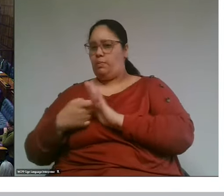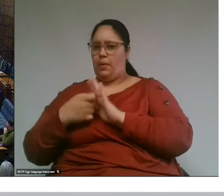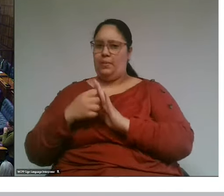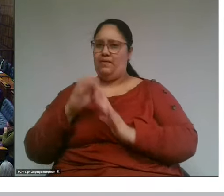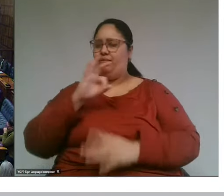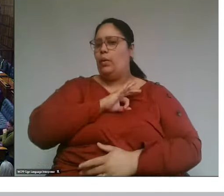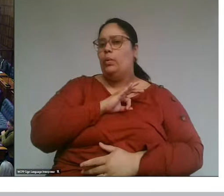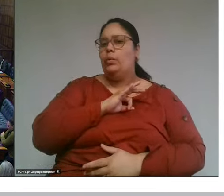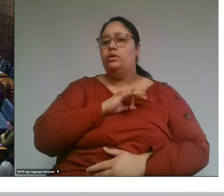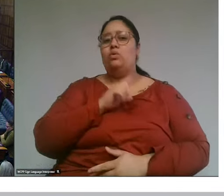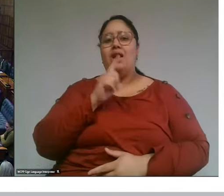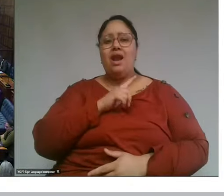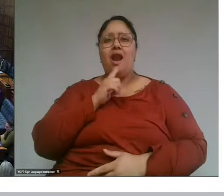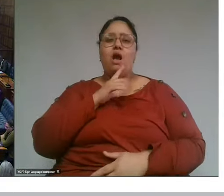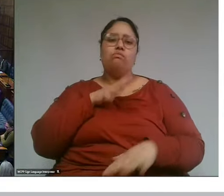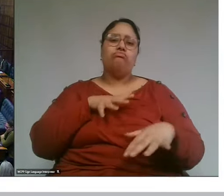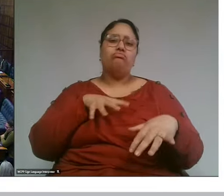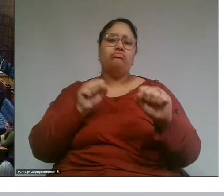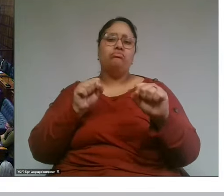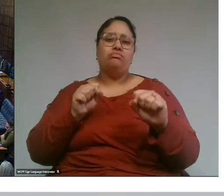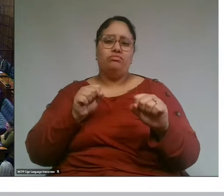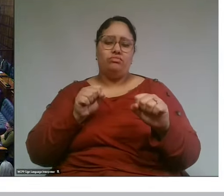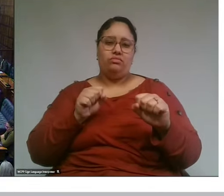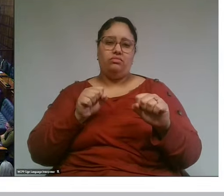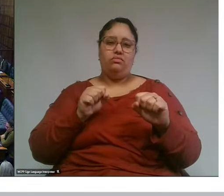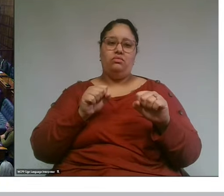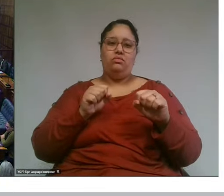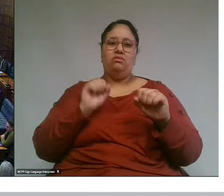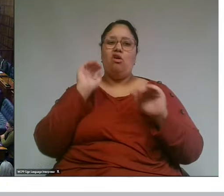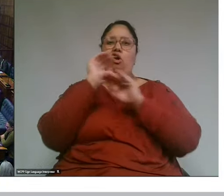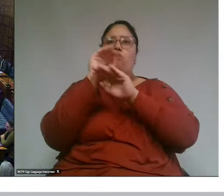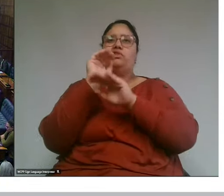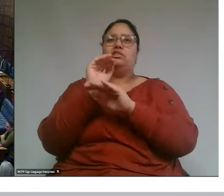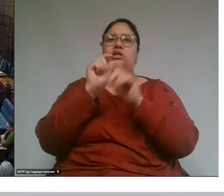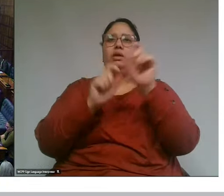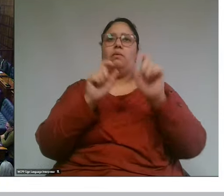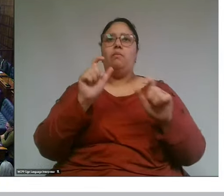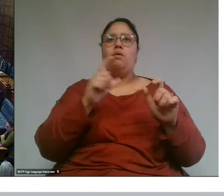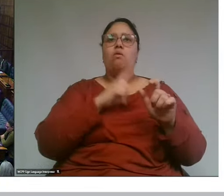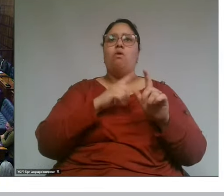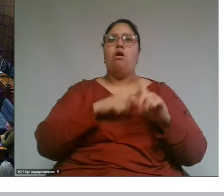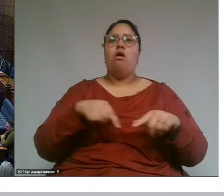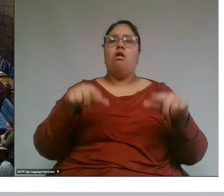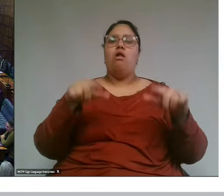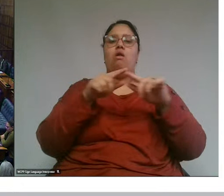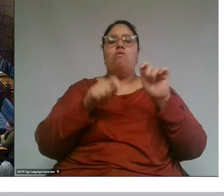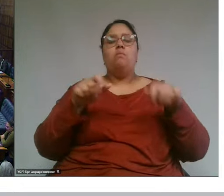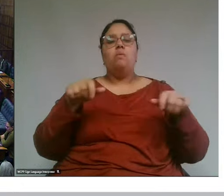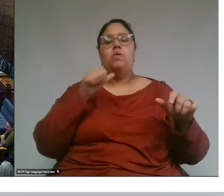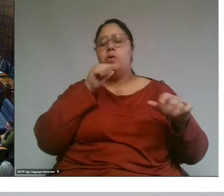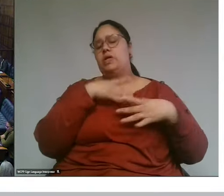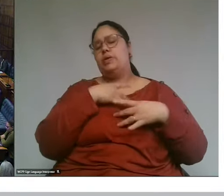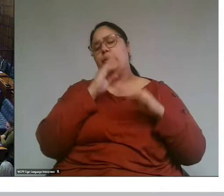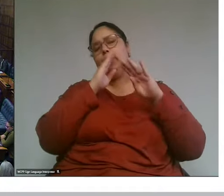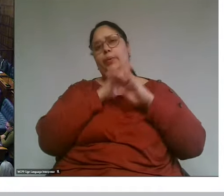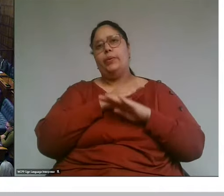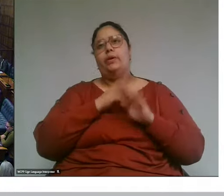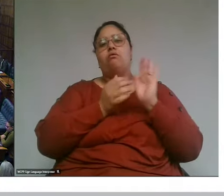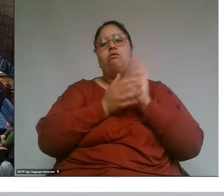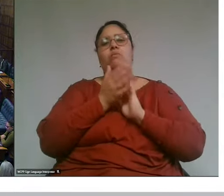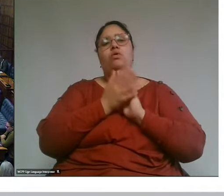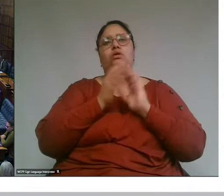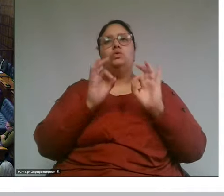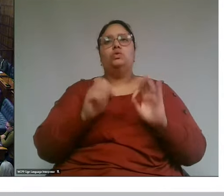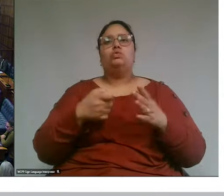been overtaken by foreigners what why are our locals not interested in running these